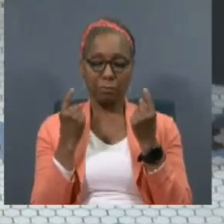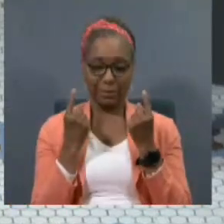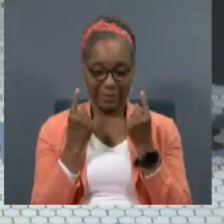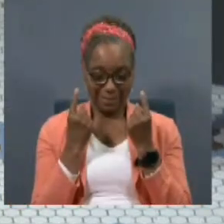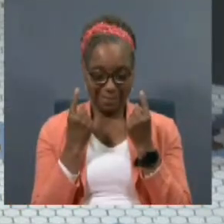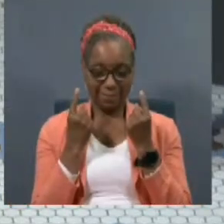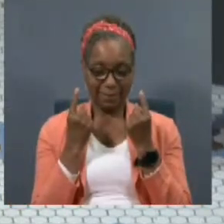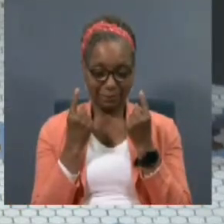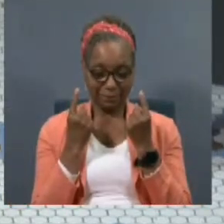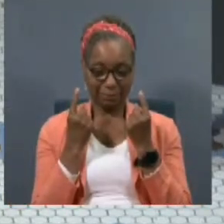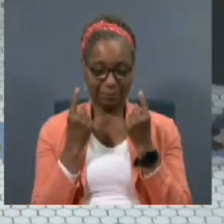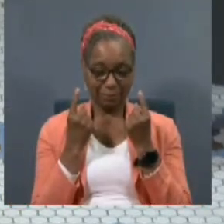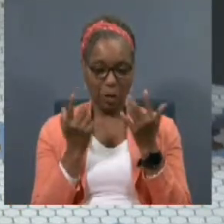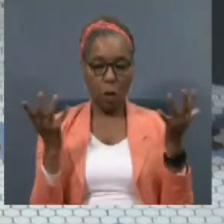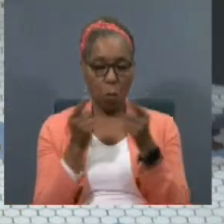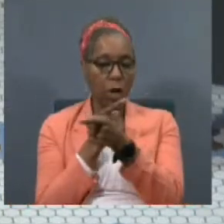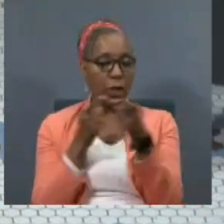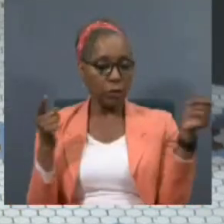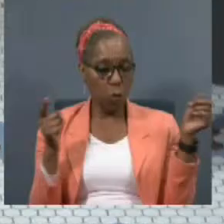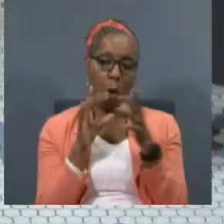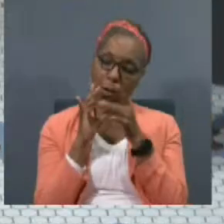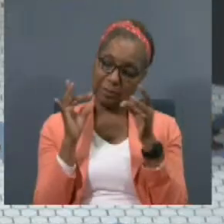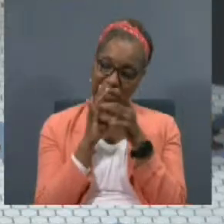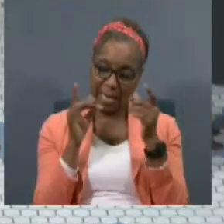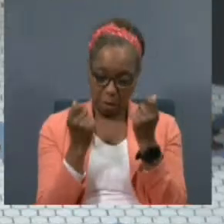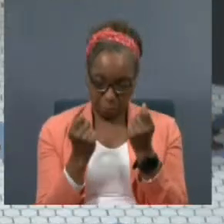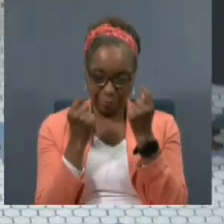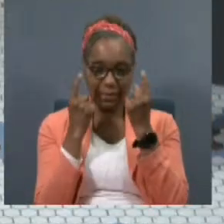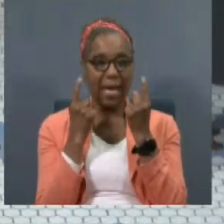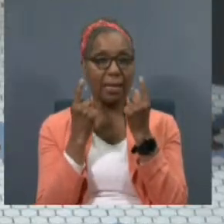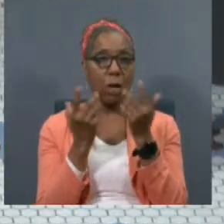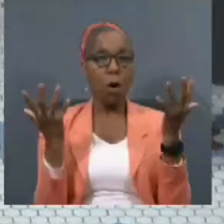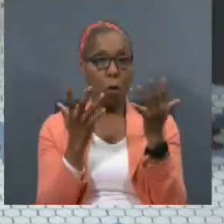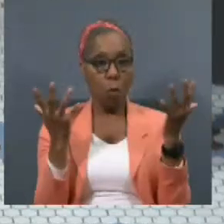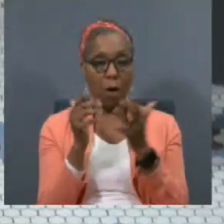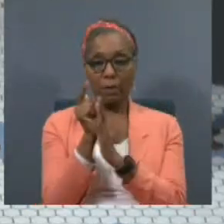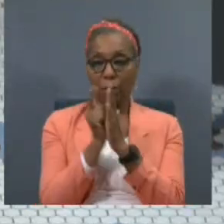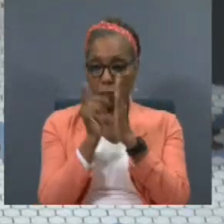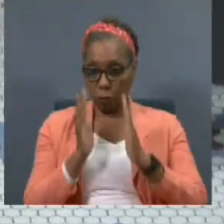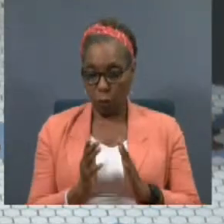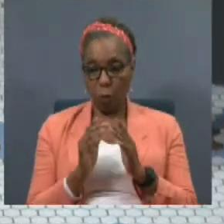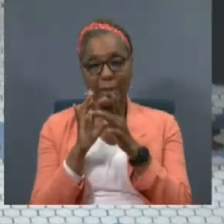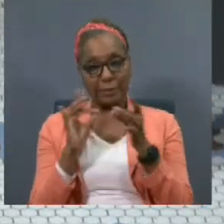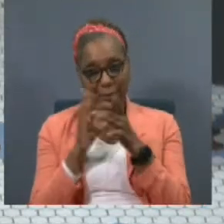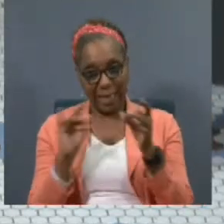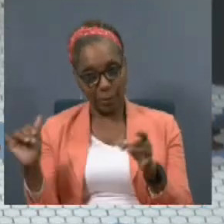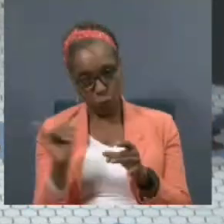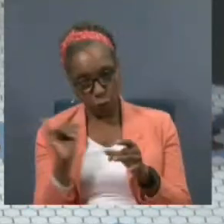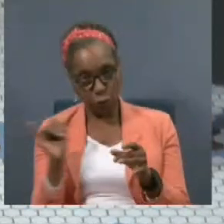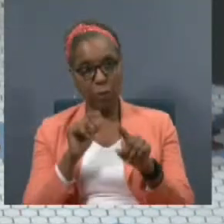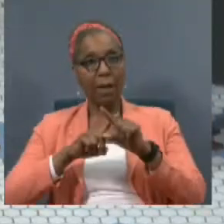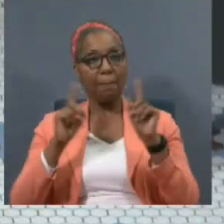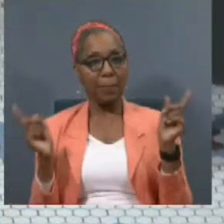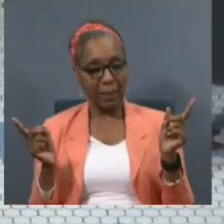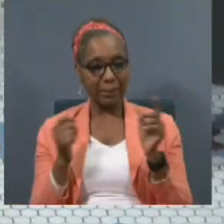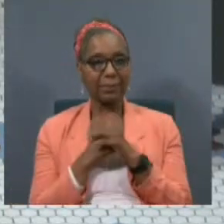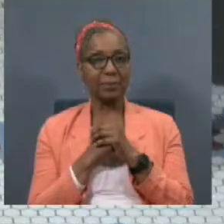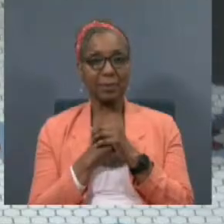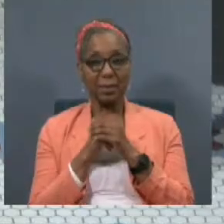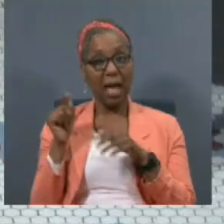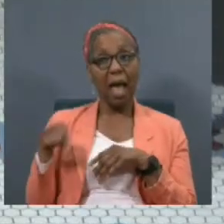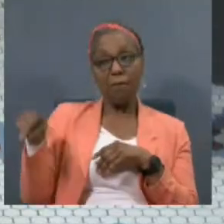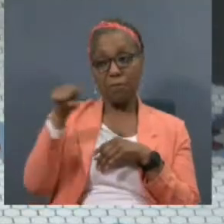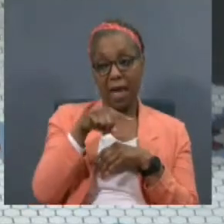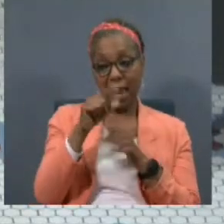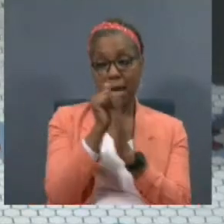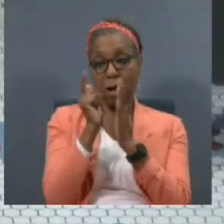understand what you all are saying. I understand what the lawyers are saying. But